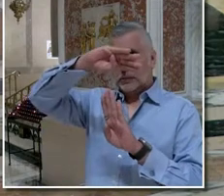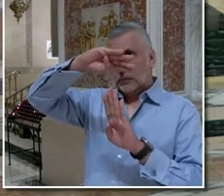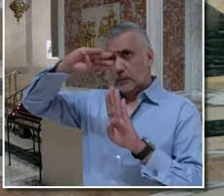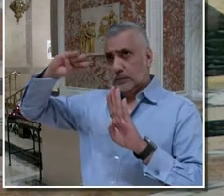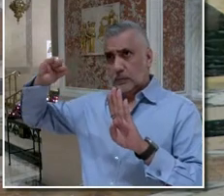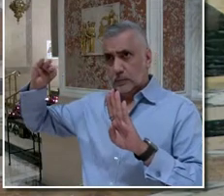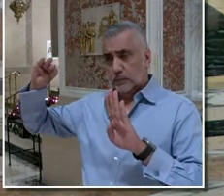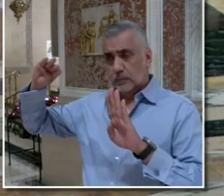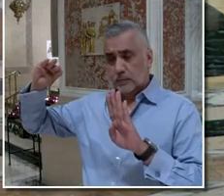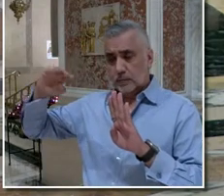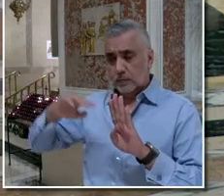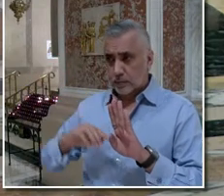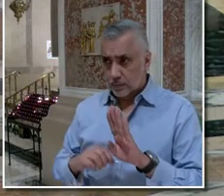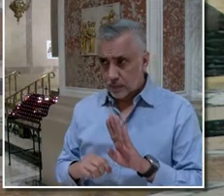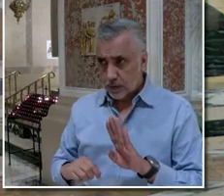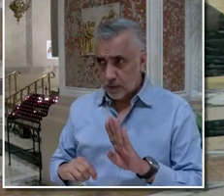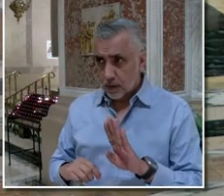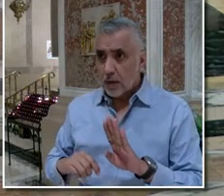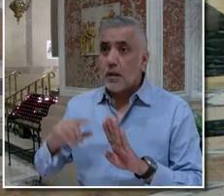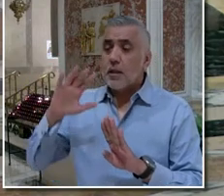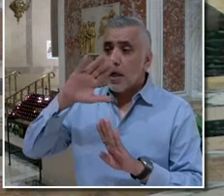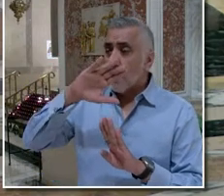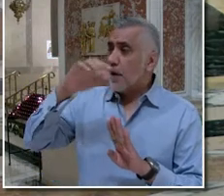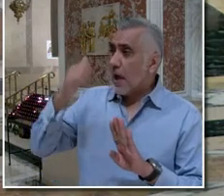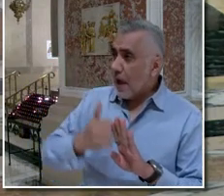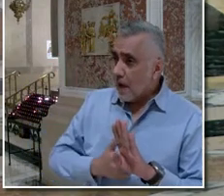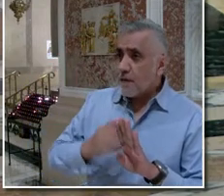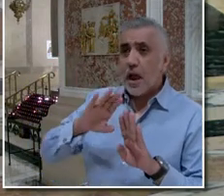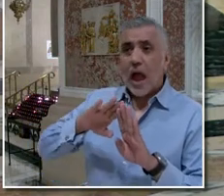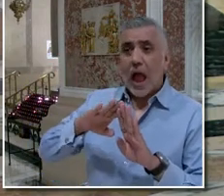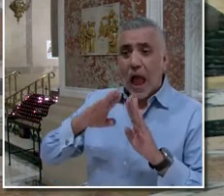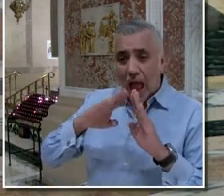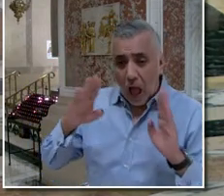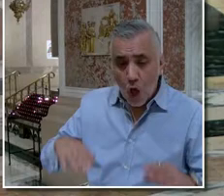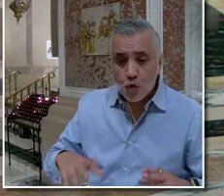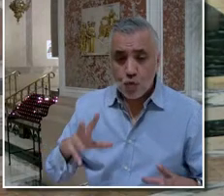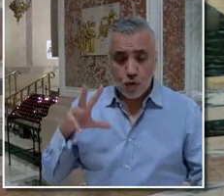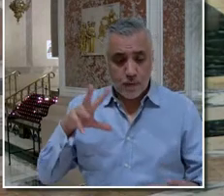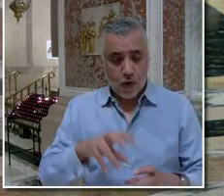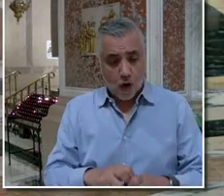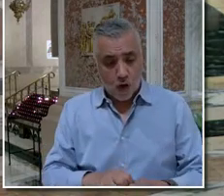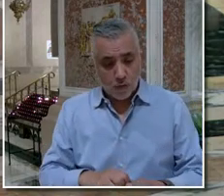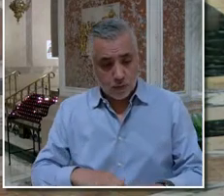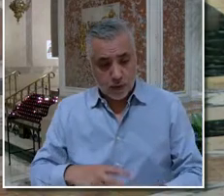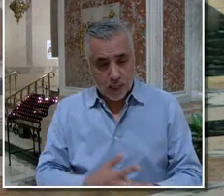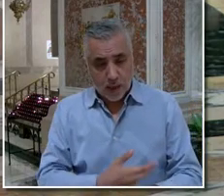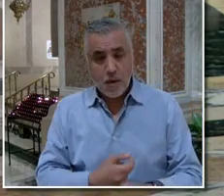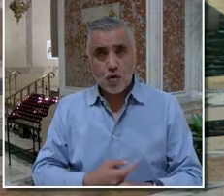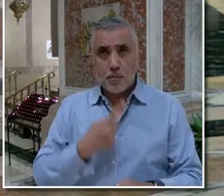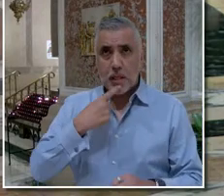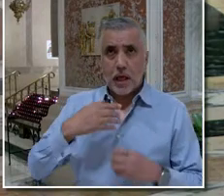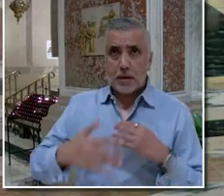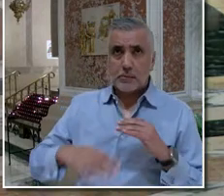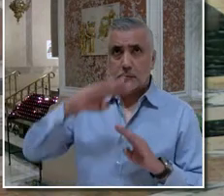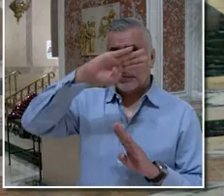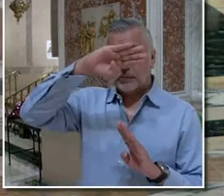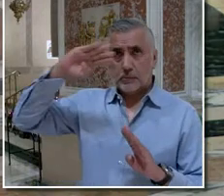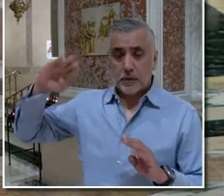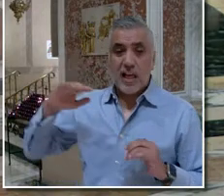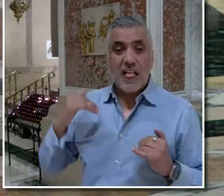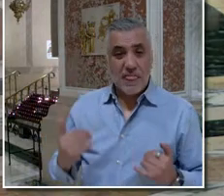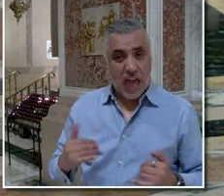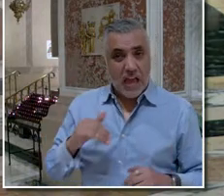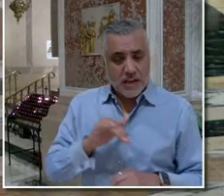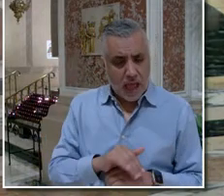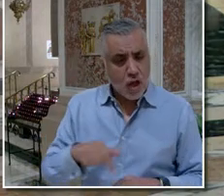and the lintel of every house in which they partake of the lamb. That same night, they